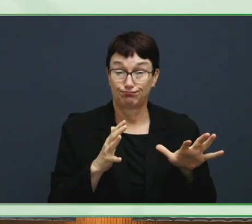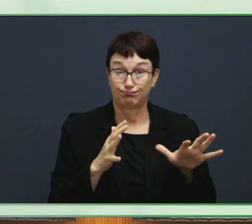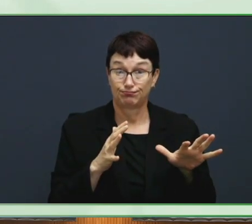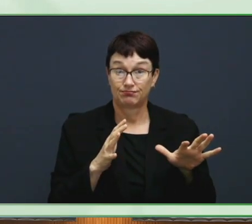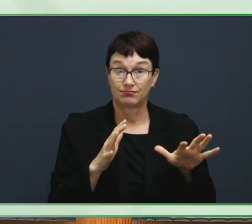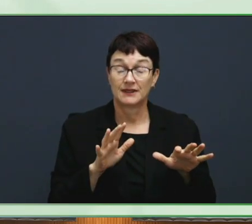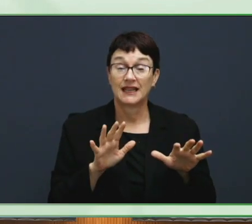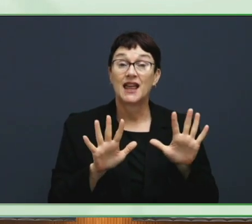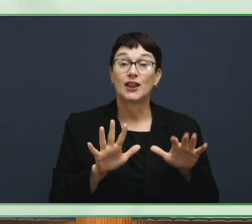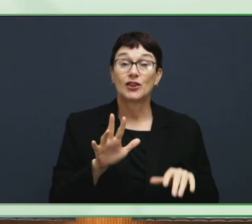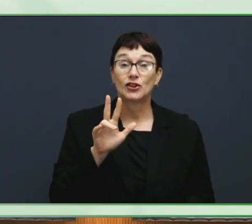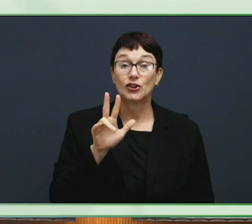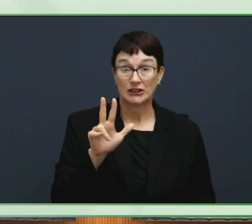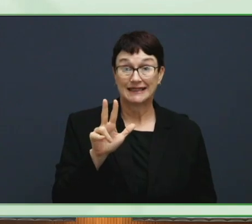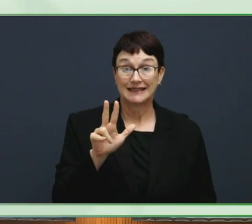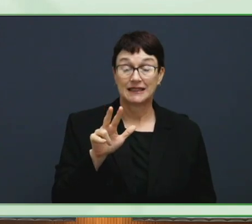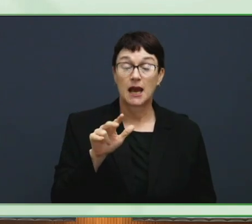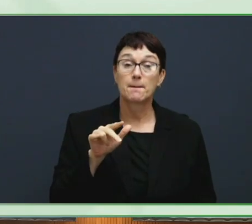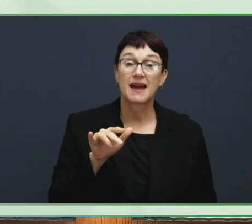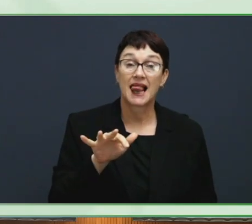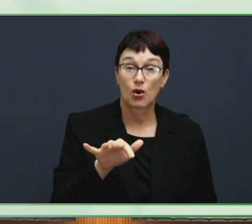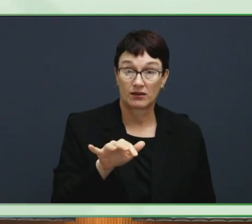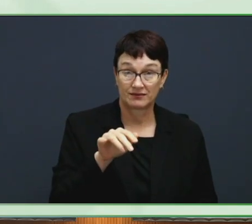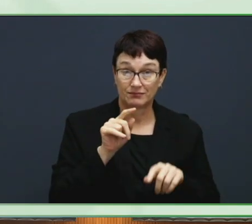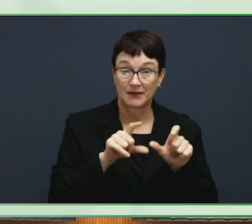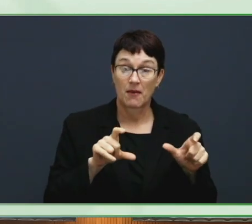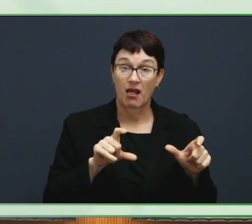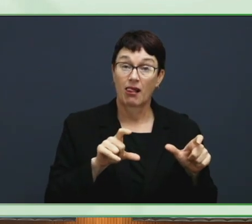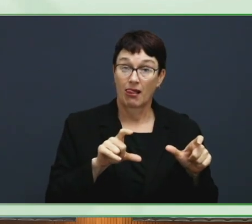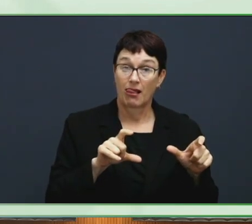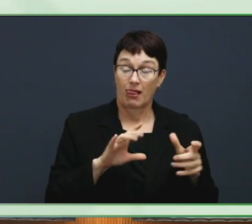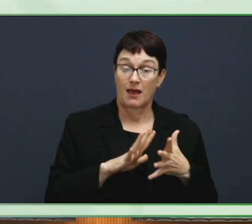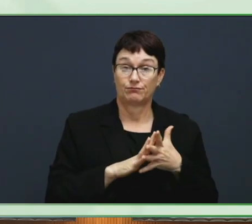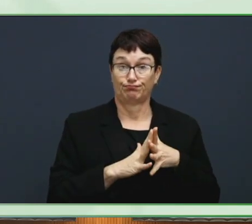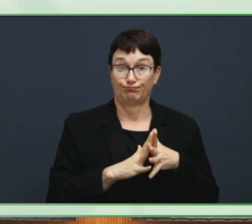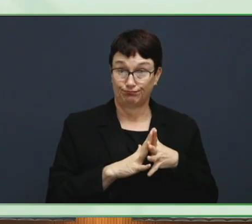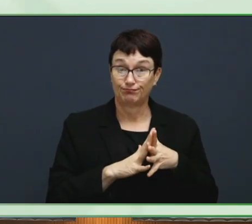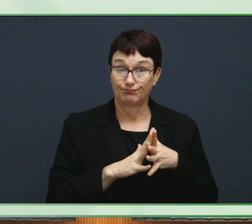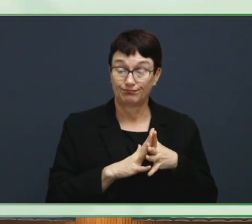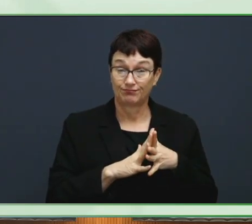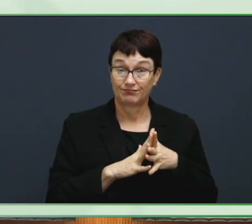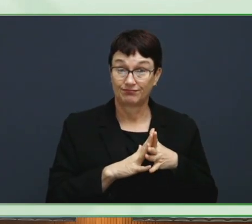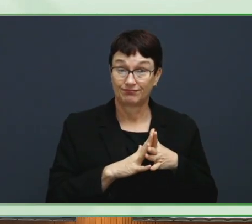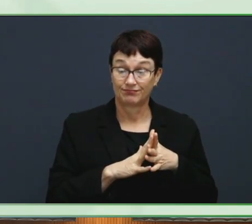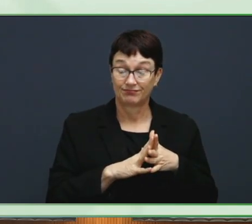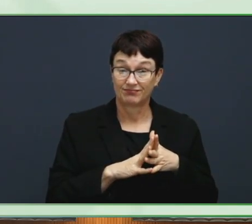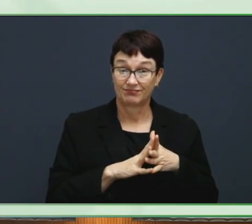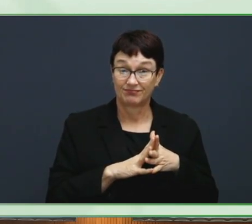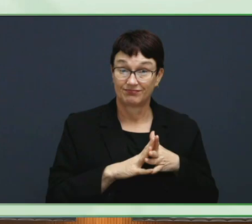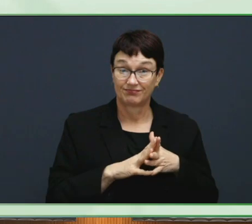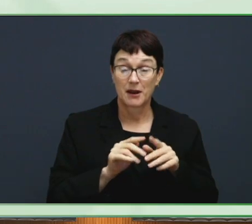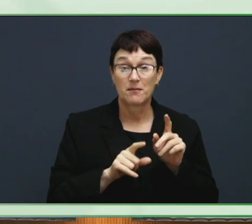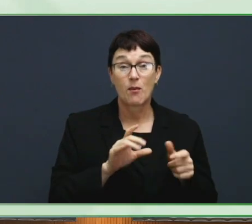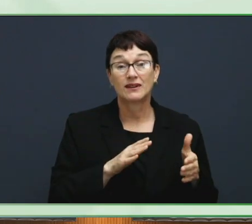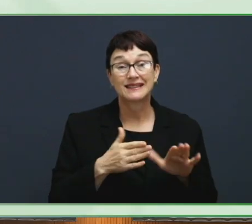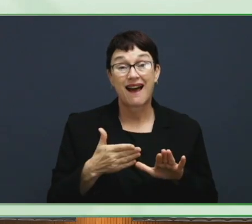people. And it resulted in more than 50,000 deaths.